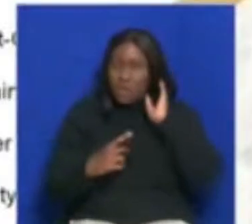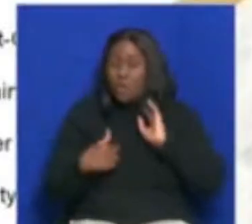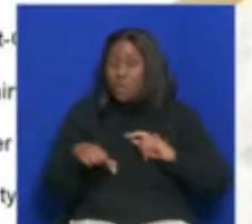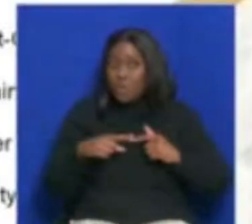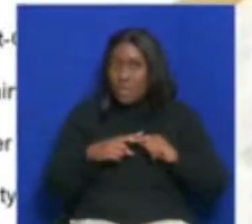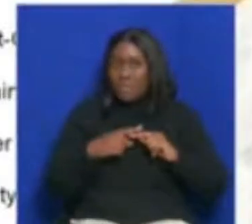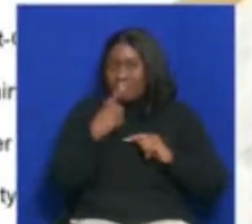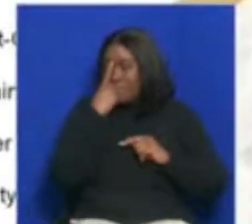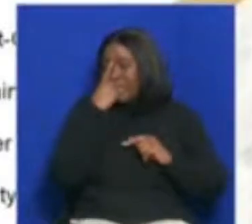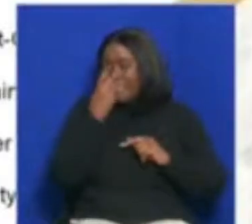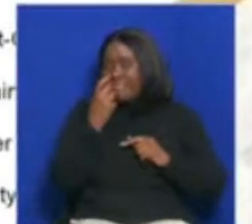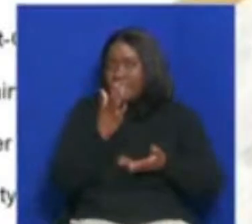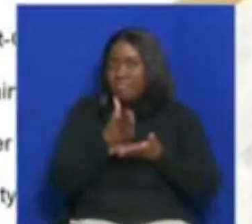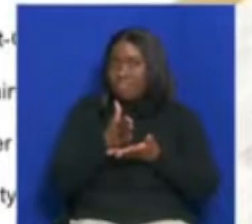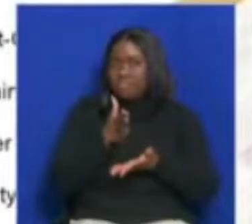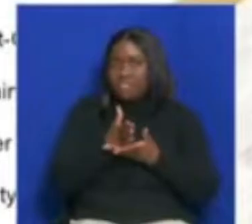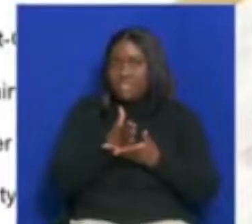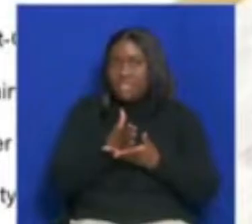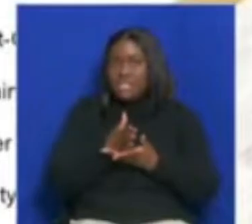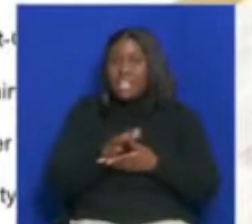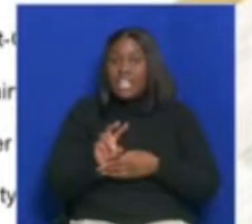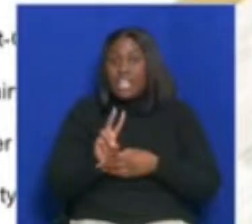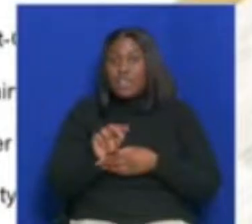this 2.5 million hit,